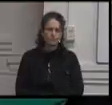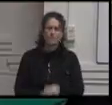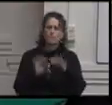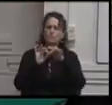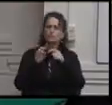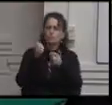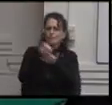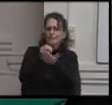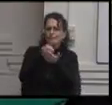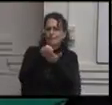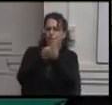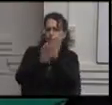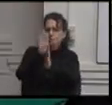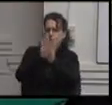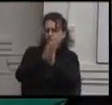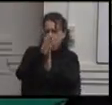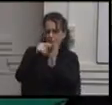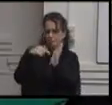development. Yes.